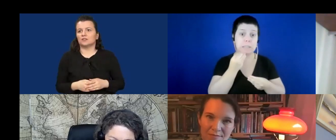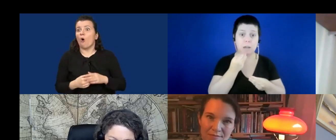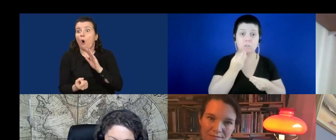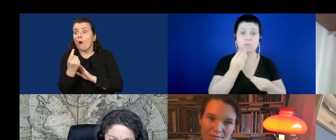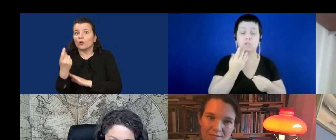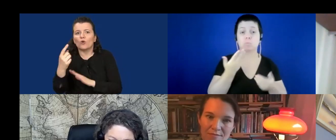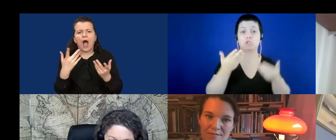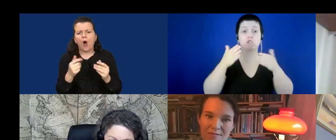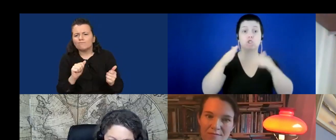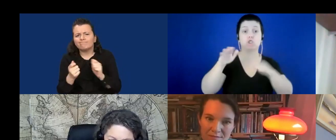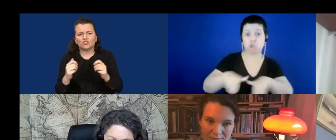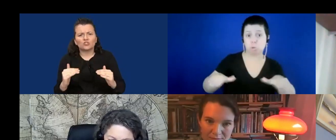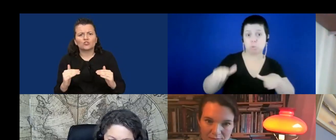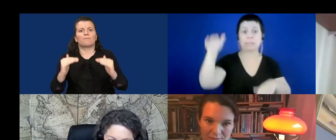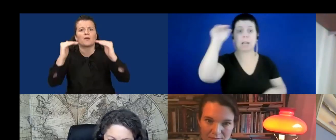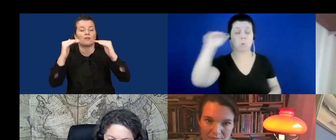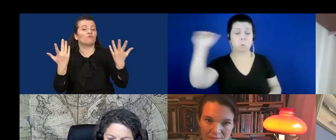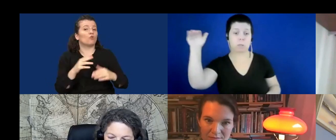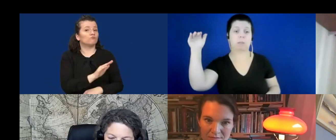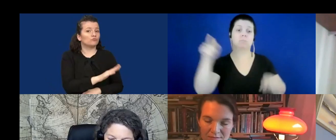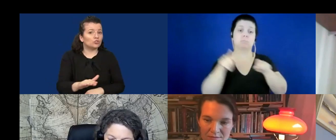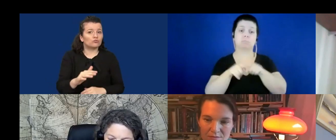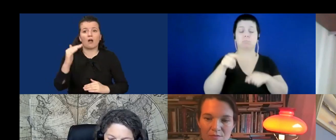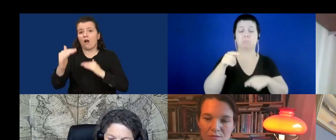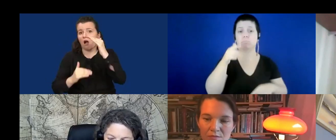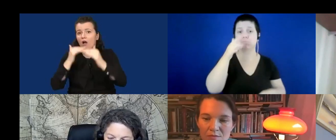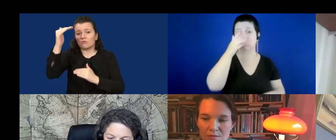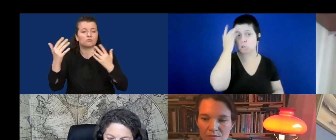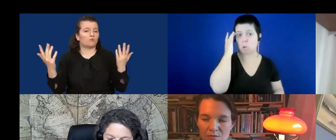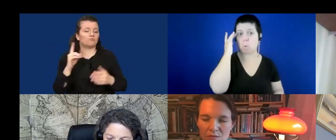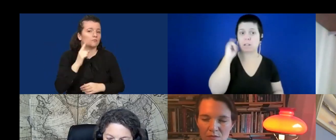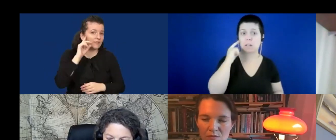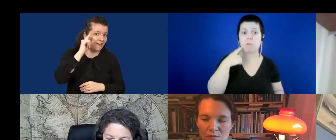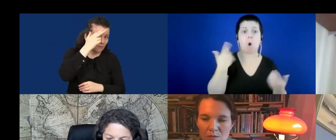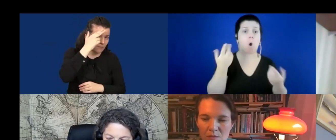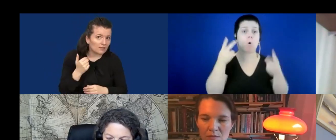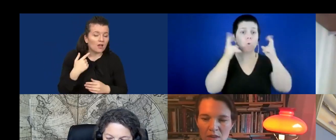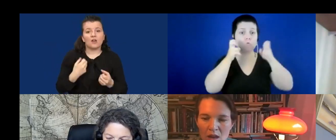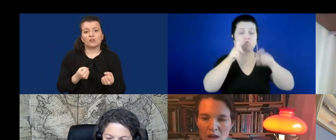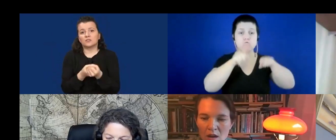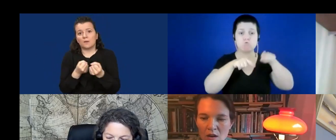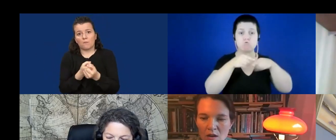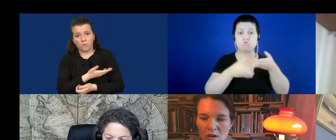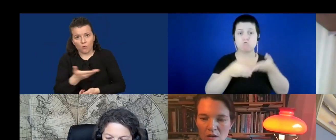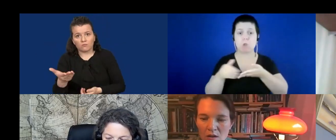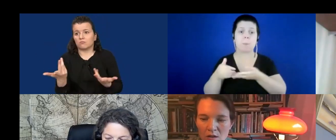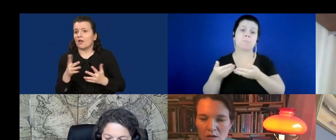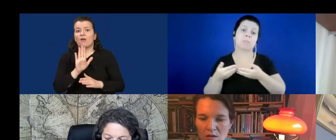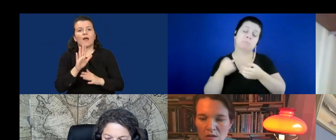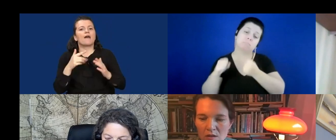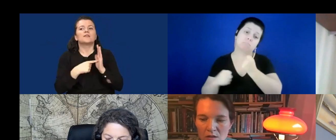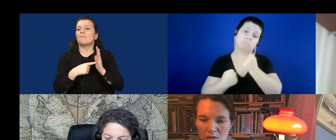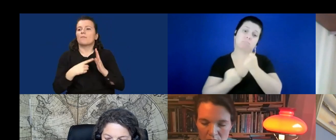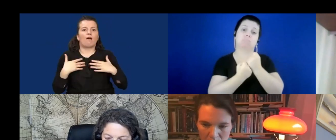loss, deafness and dual sensory loss. We are committed to supporting them to access the health services and